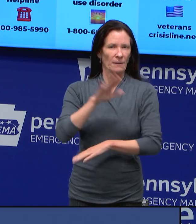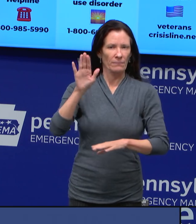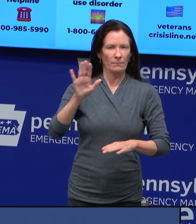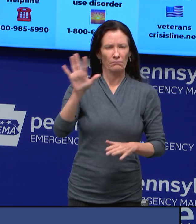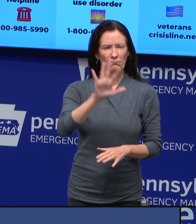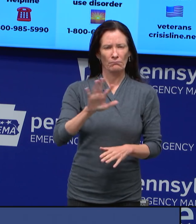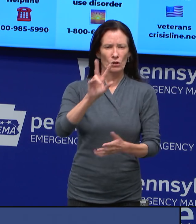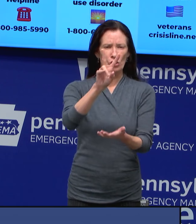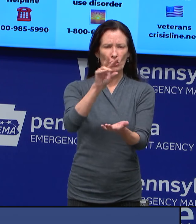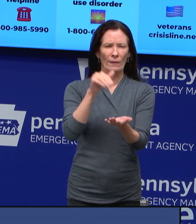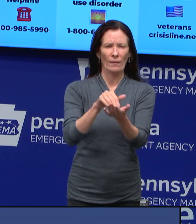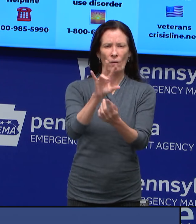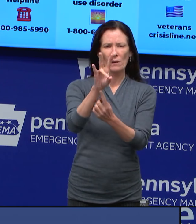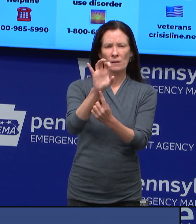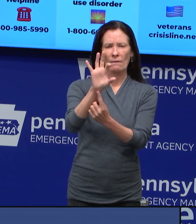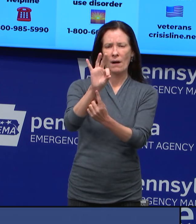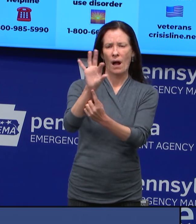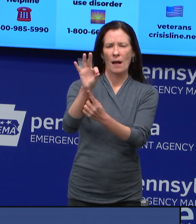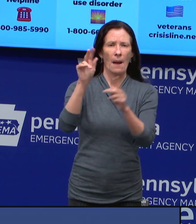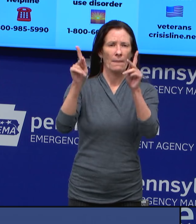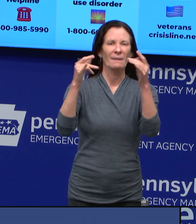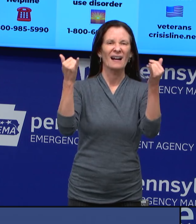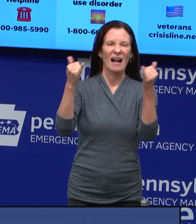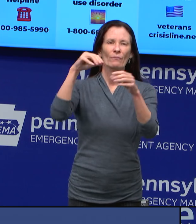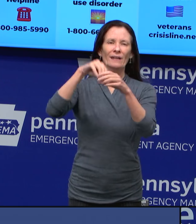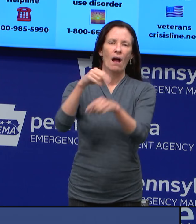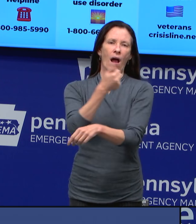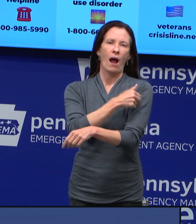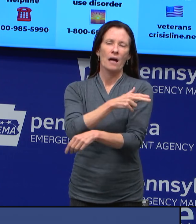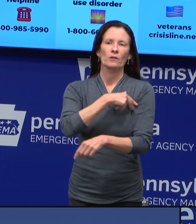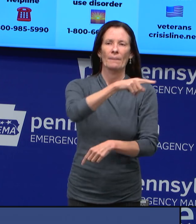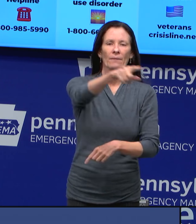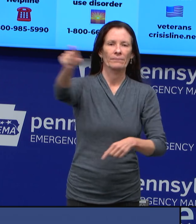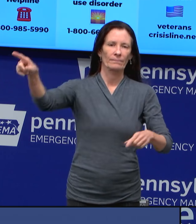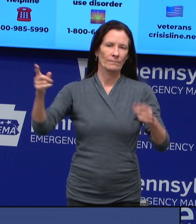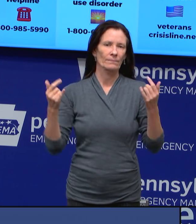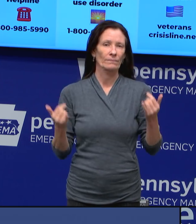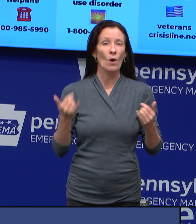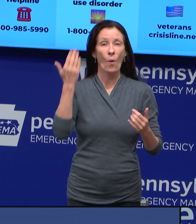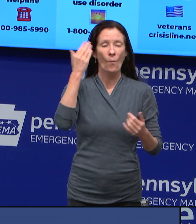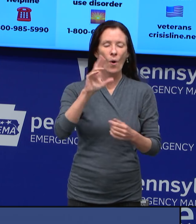2,799 patients are currently hospitalized due to COVID-19.